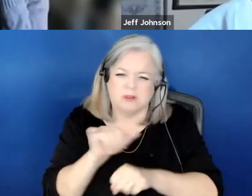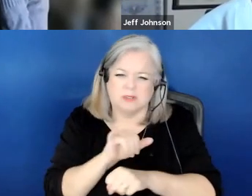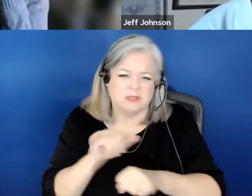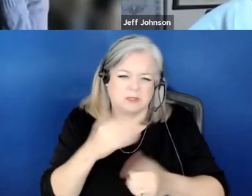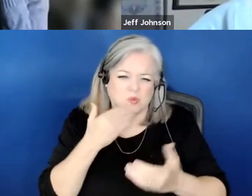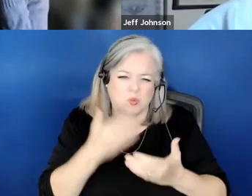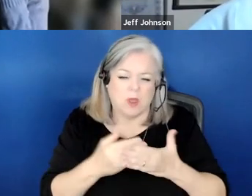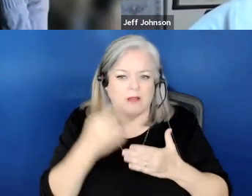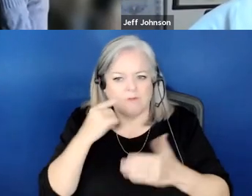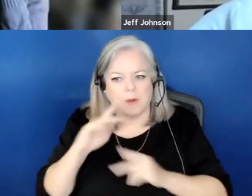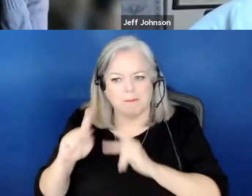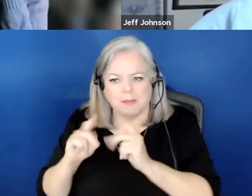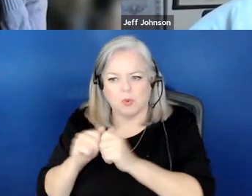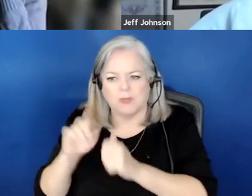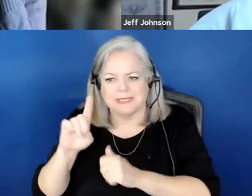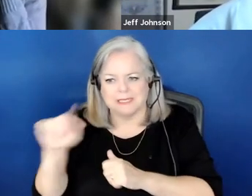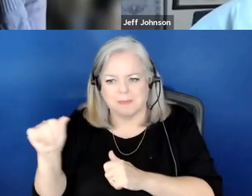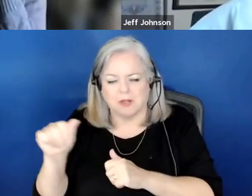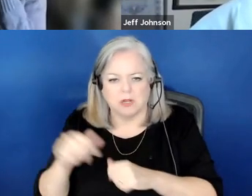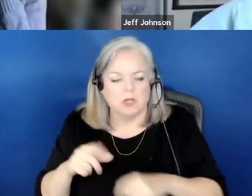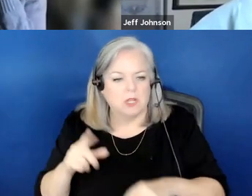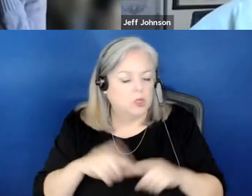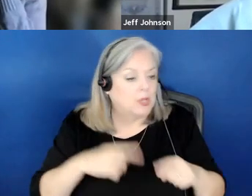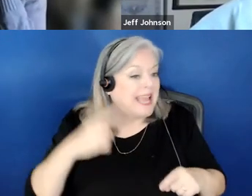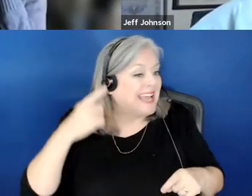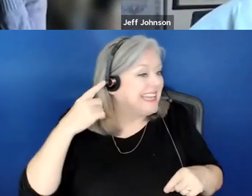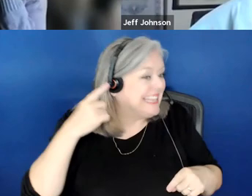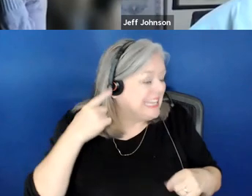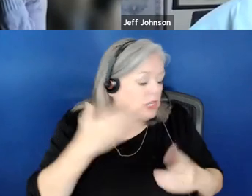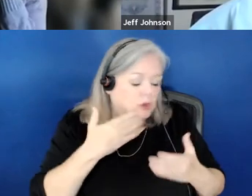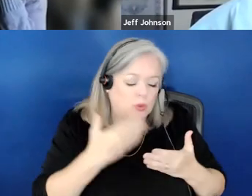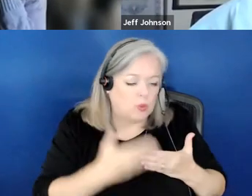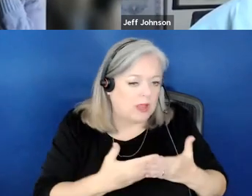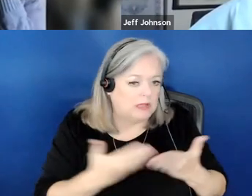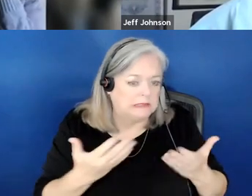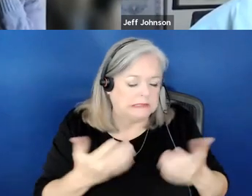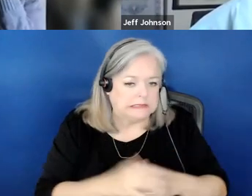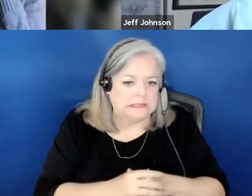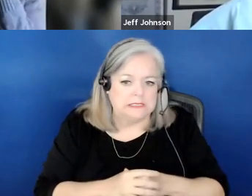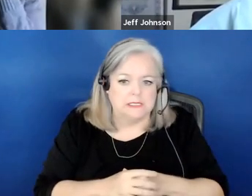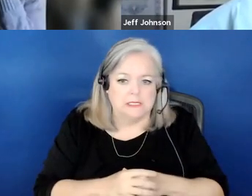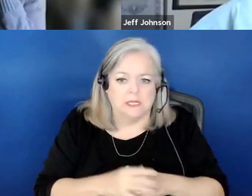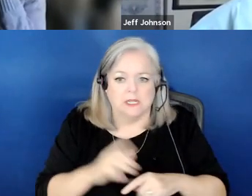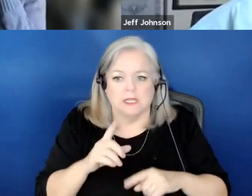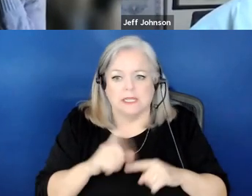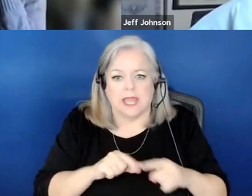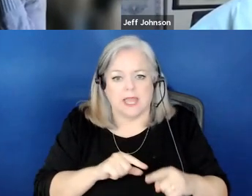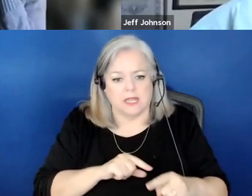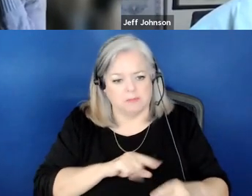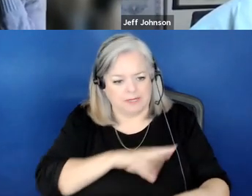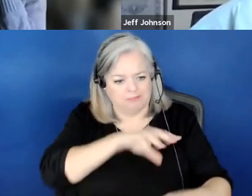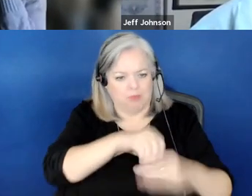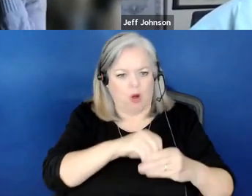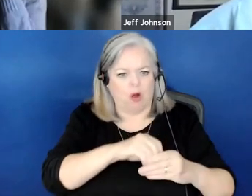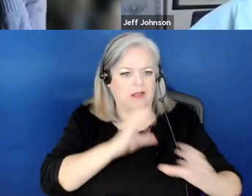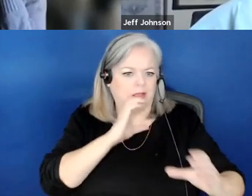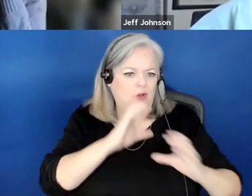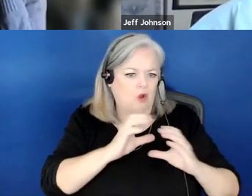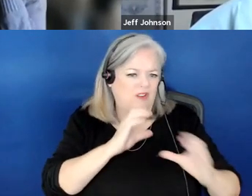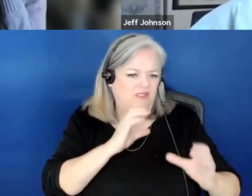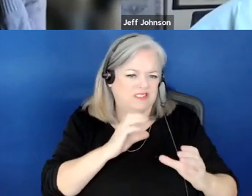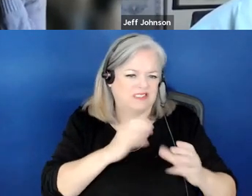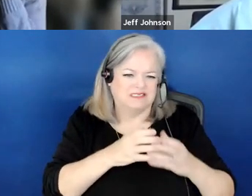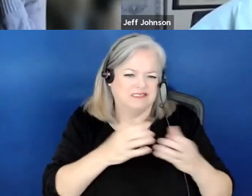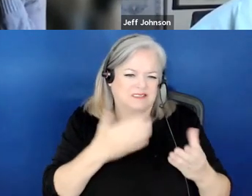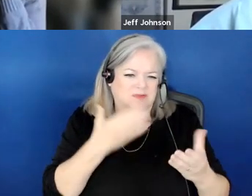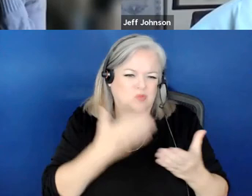you can't hear very well, you can't be part of the conversation as well.